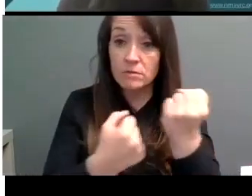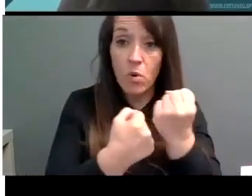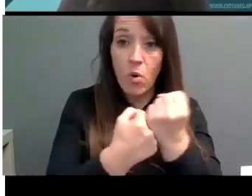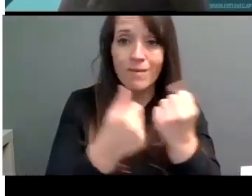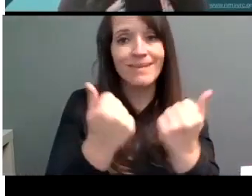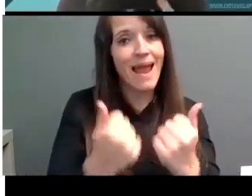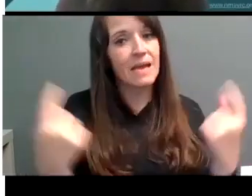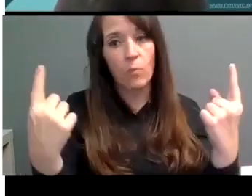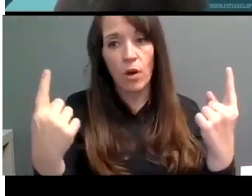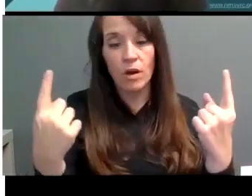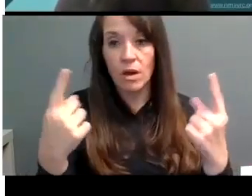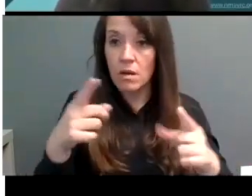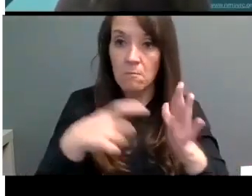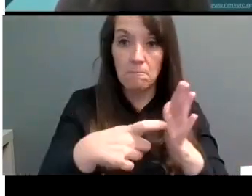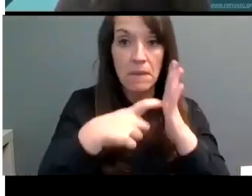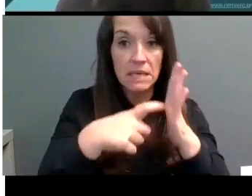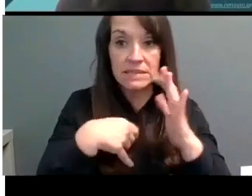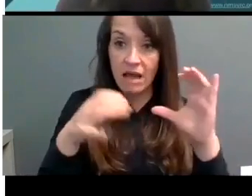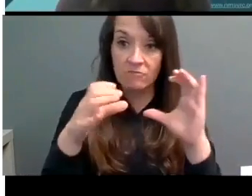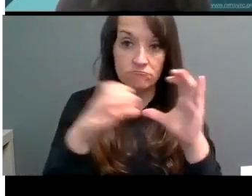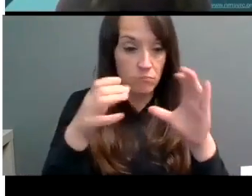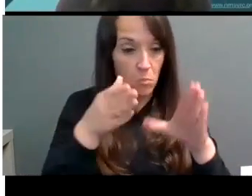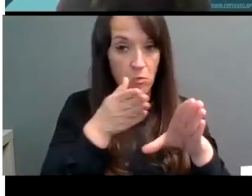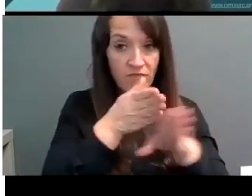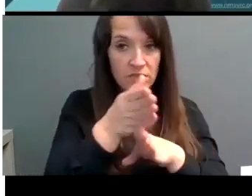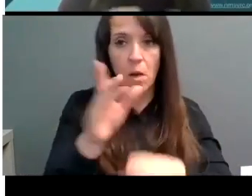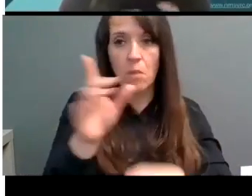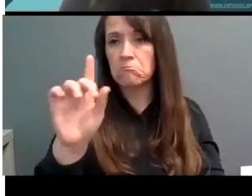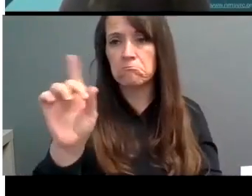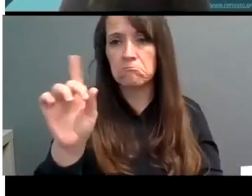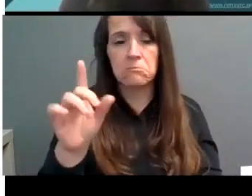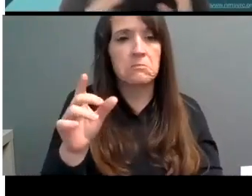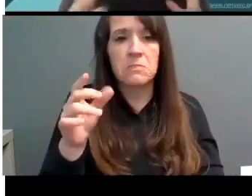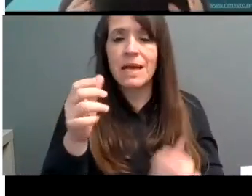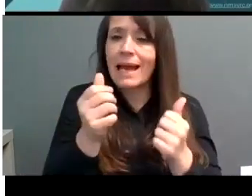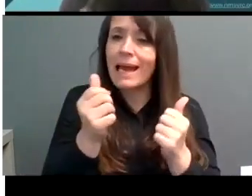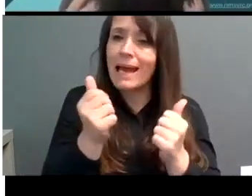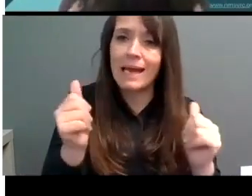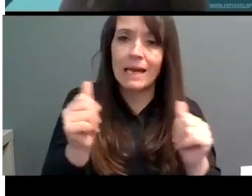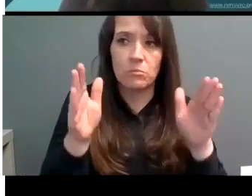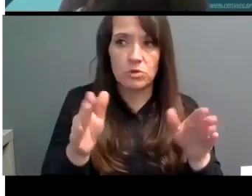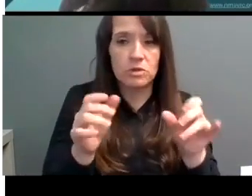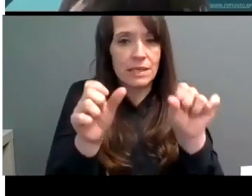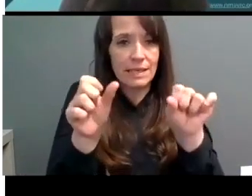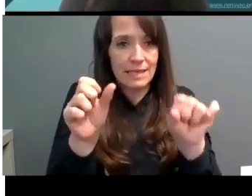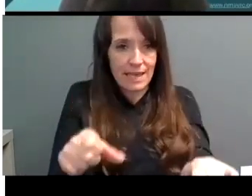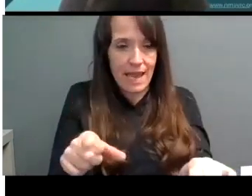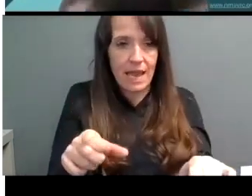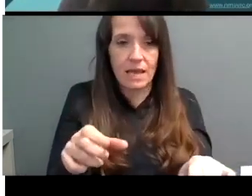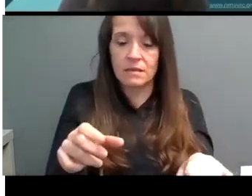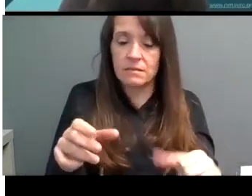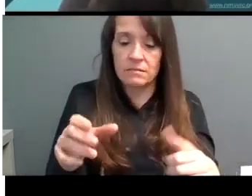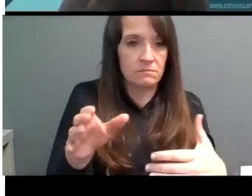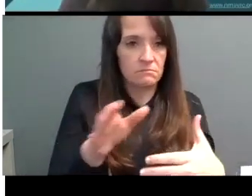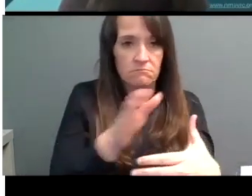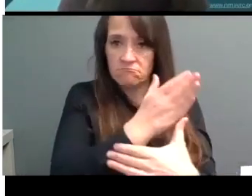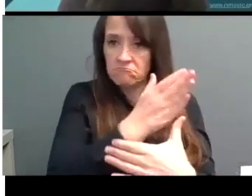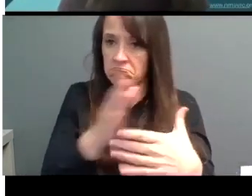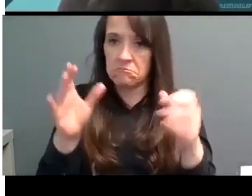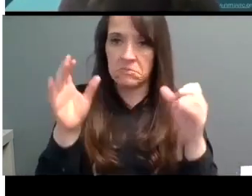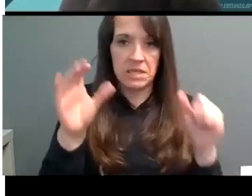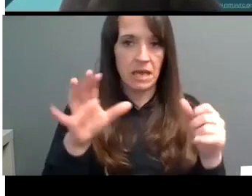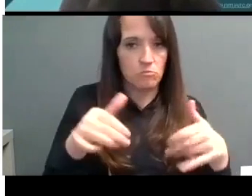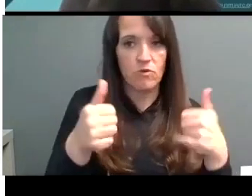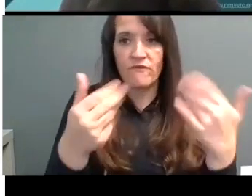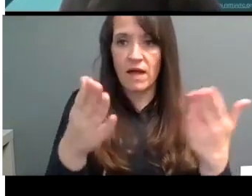a clinician. It's supposed to be a model that is delivered by a broad range of people. So, and